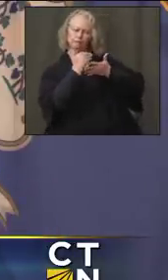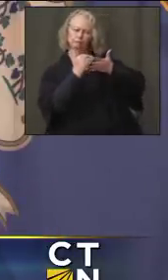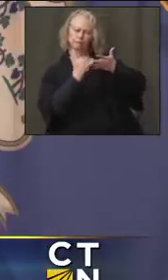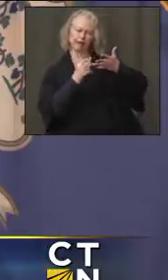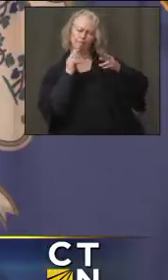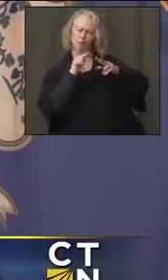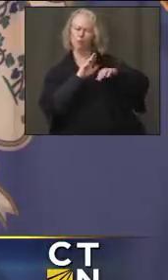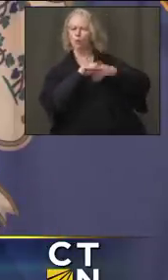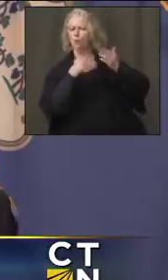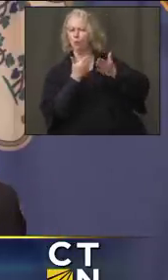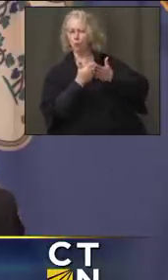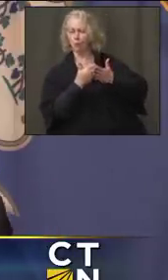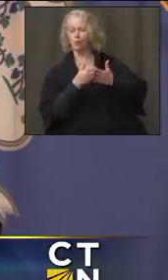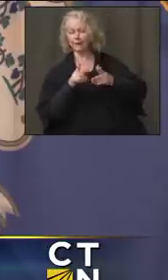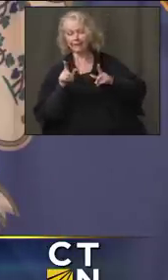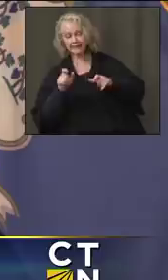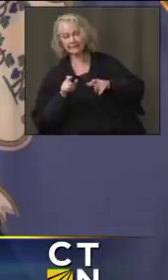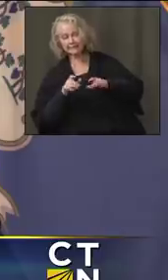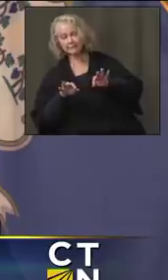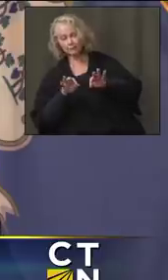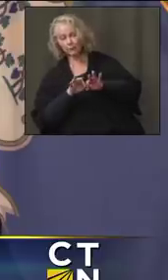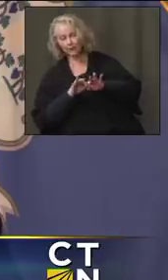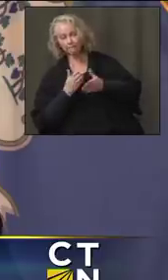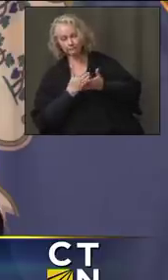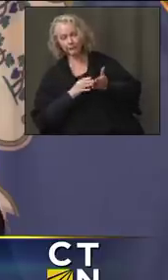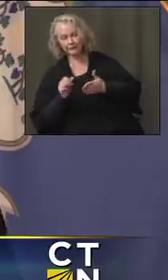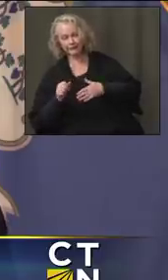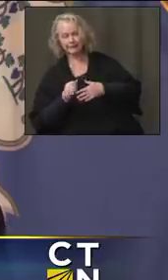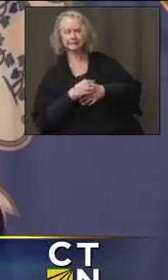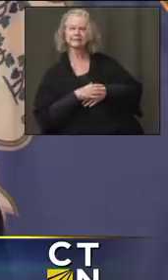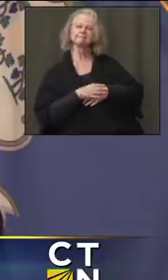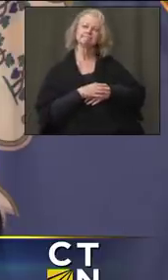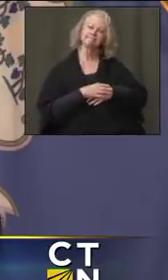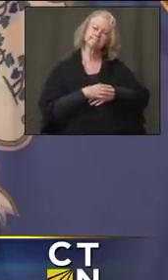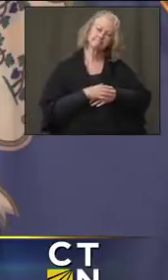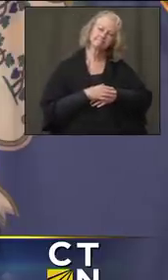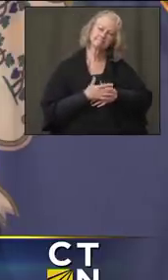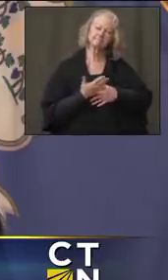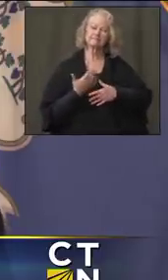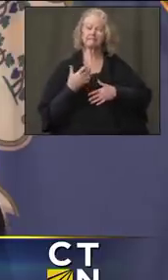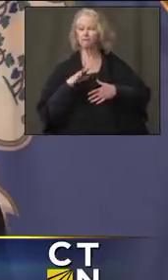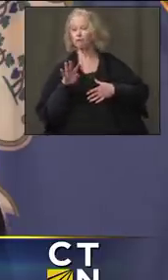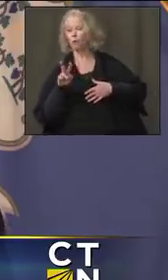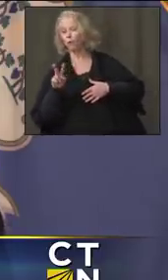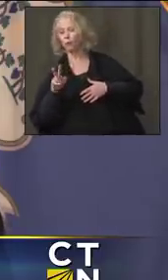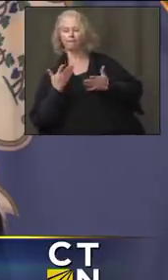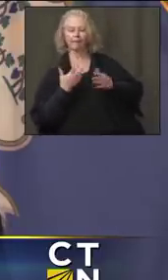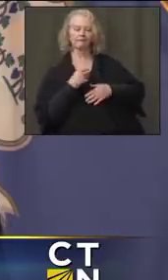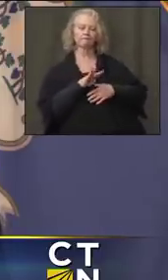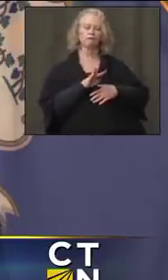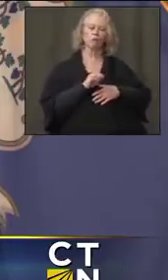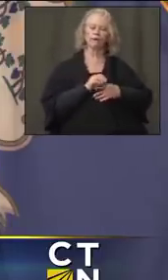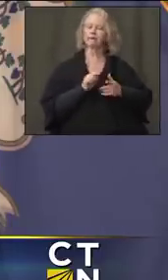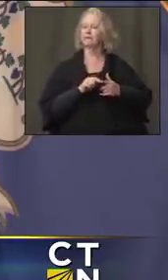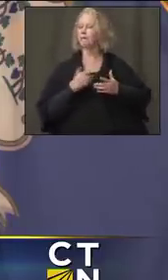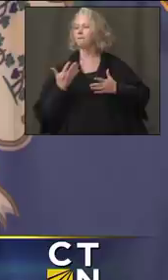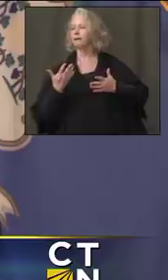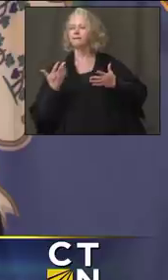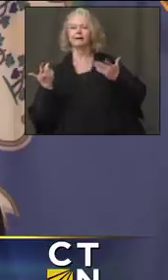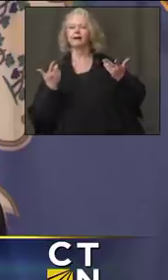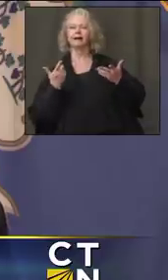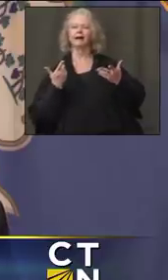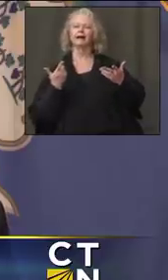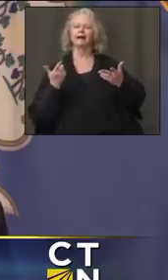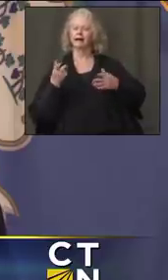package. Testing, though, is very important. And the difference between 42 and 40 and 44, Dr. Coe can